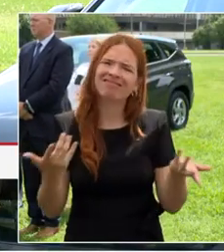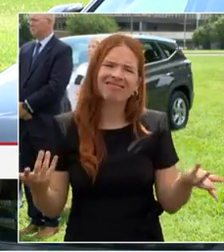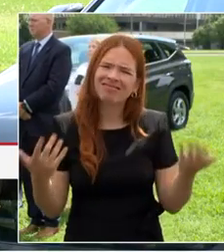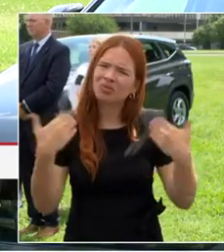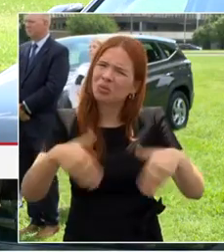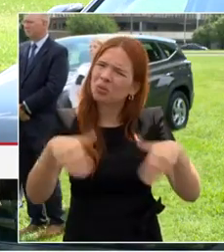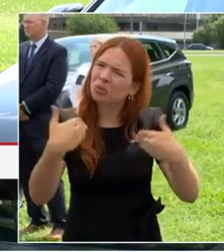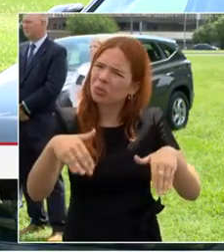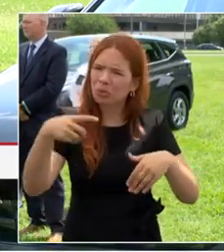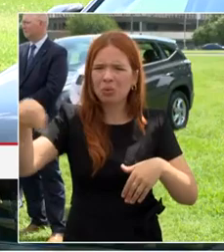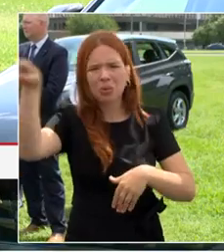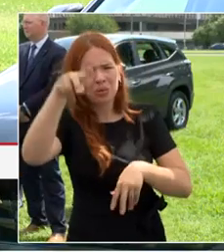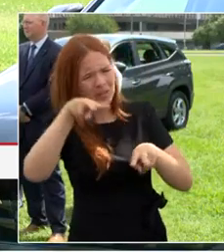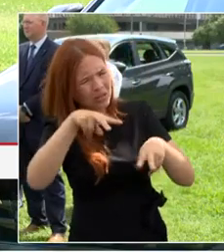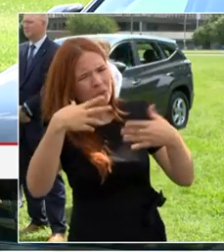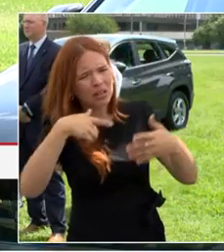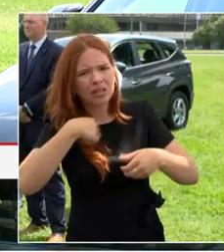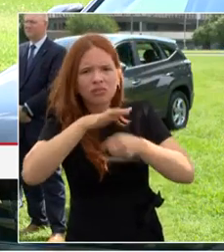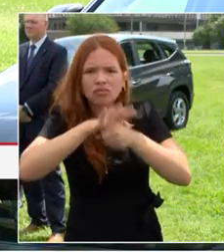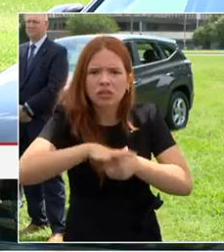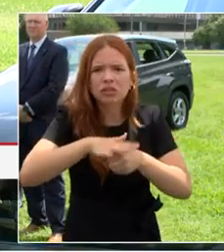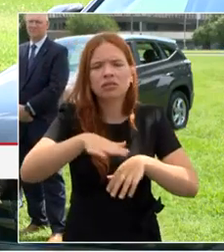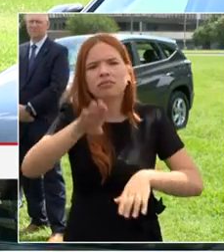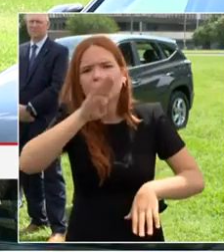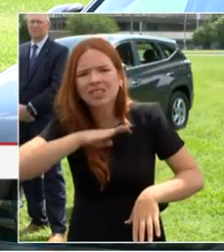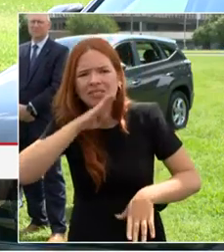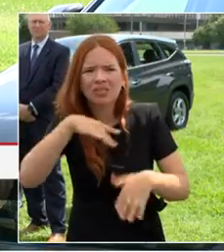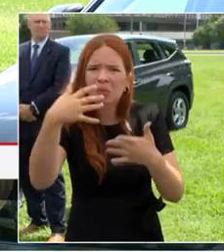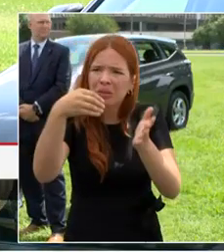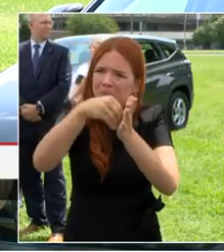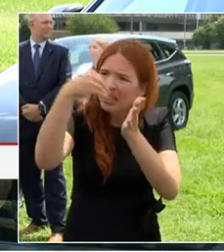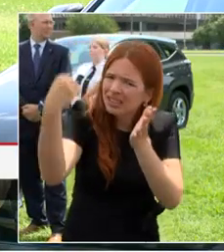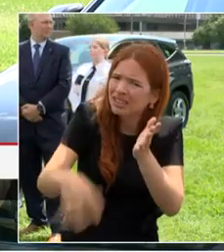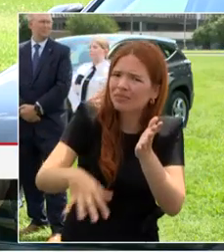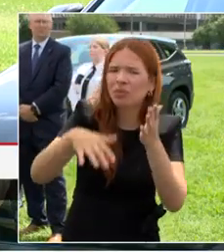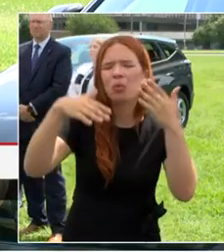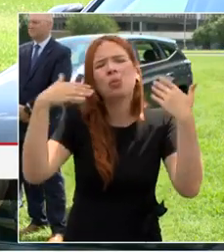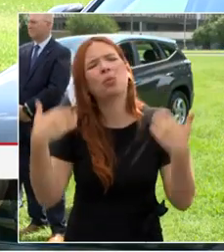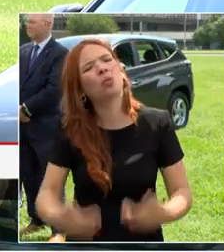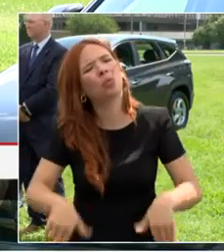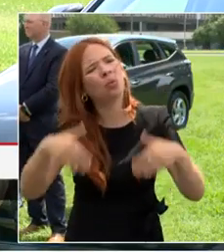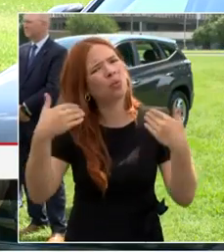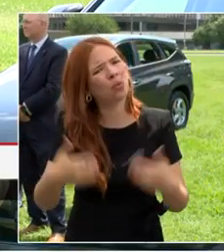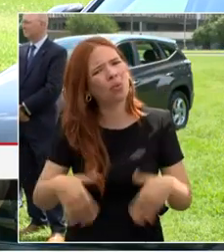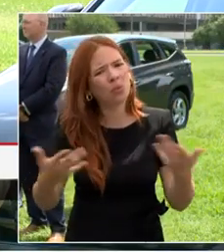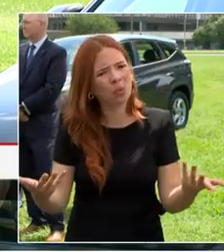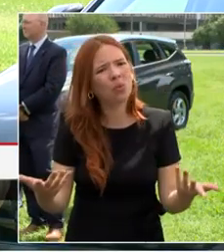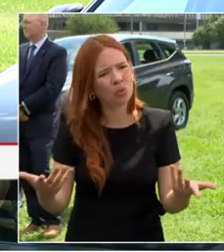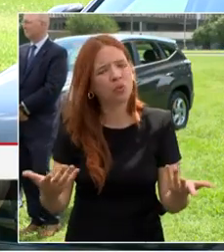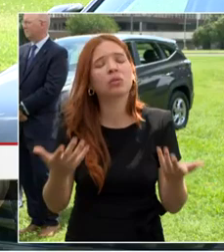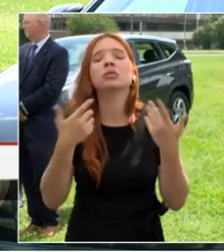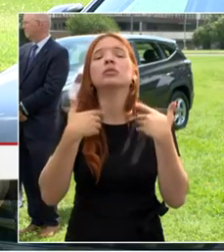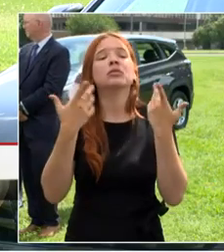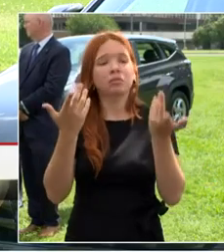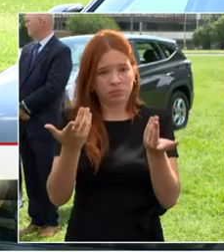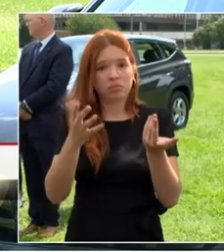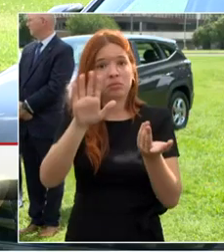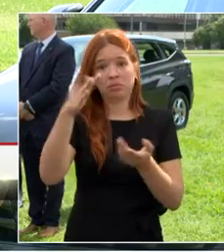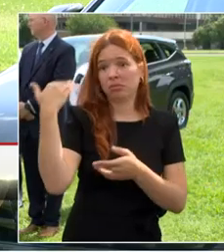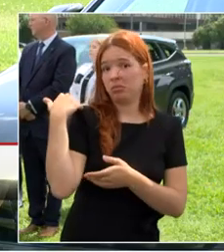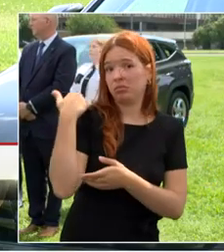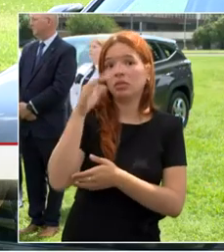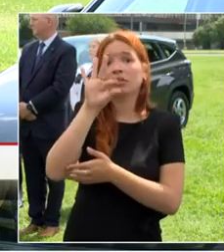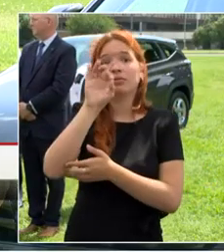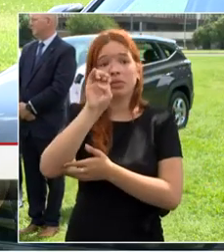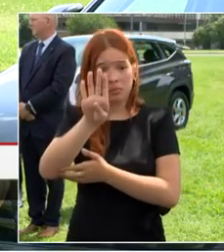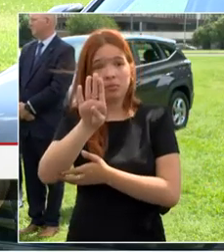maddening, and costly. So in February, MPD began distributing wheel locks to affected drivers. Those wheel